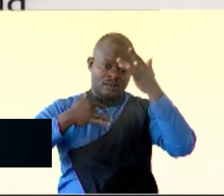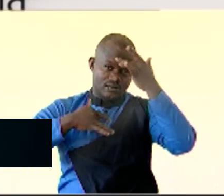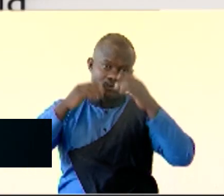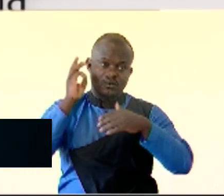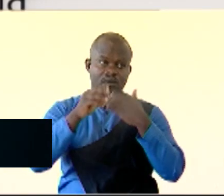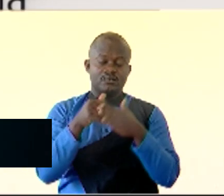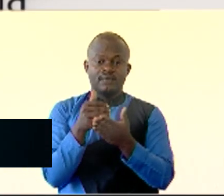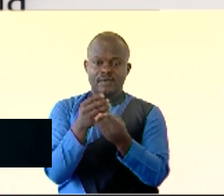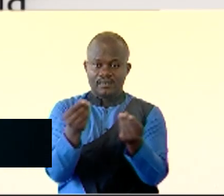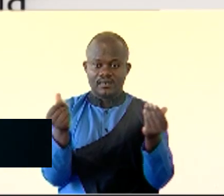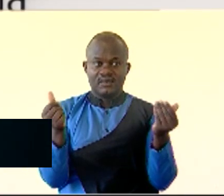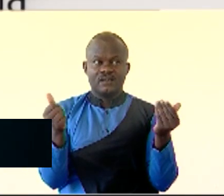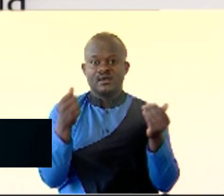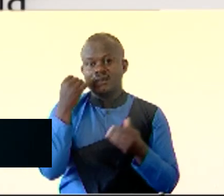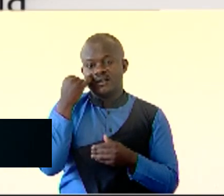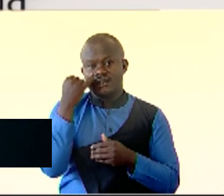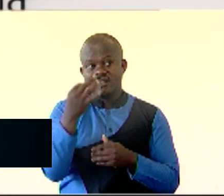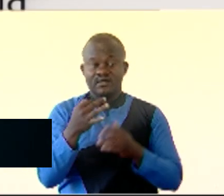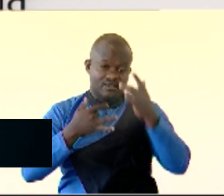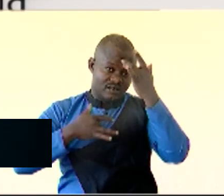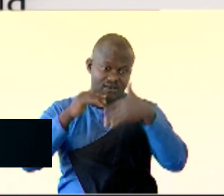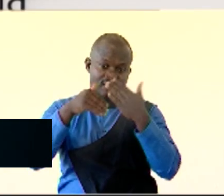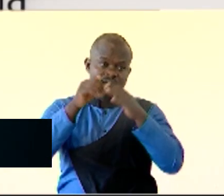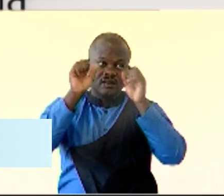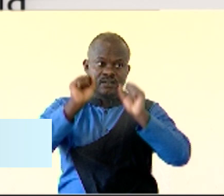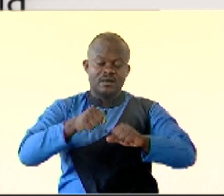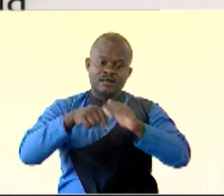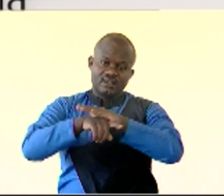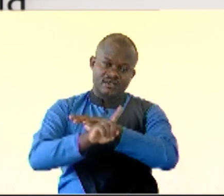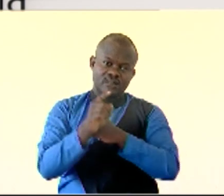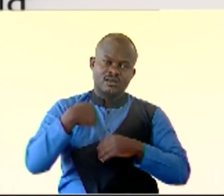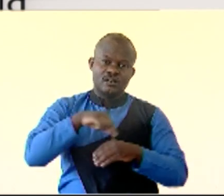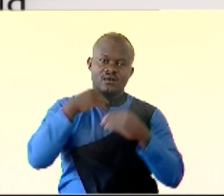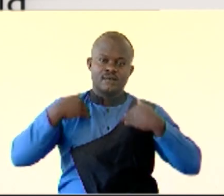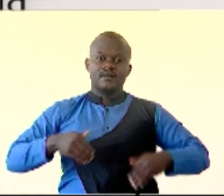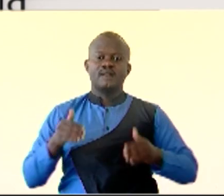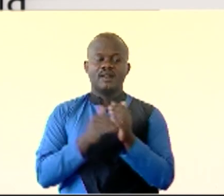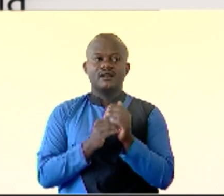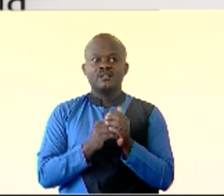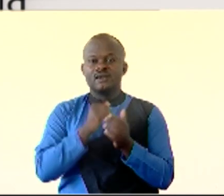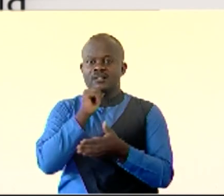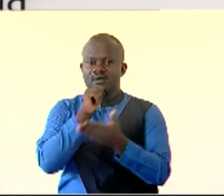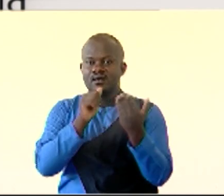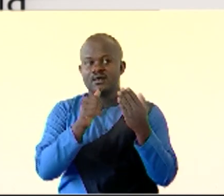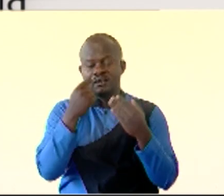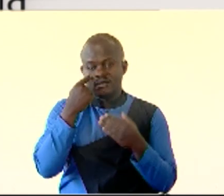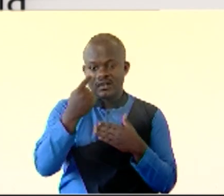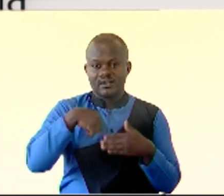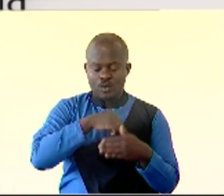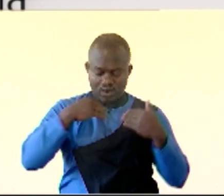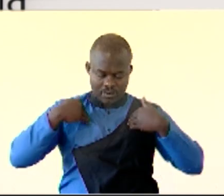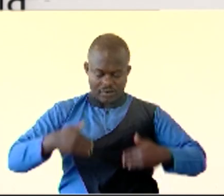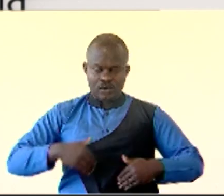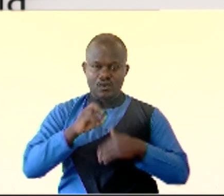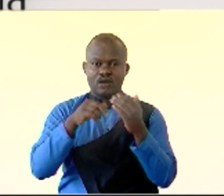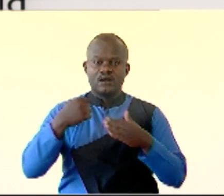fatal. If the disease could come and enter into our body, and they don't find our body or our